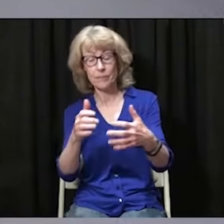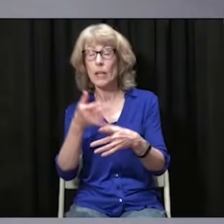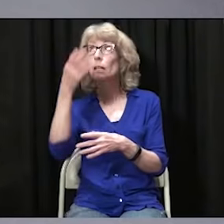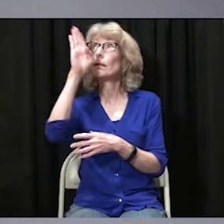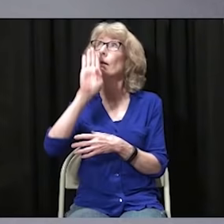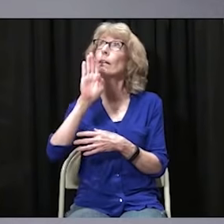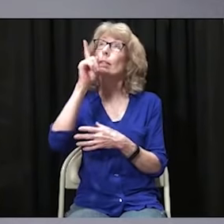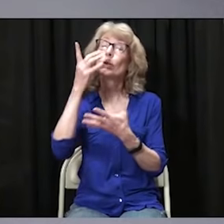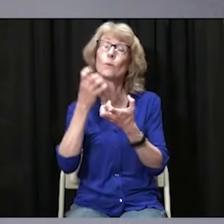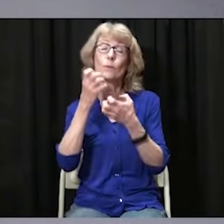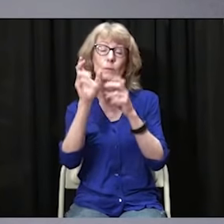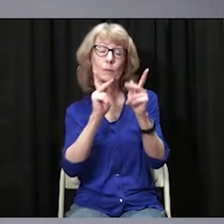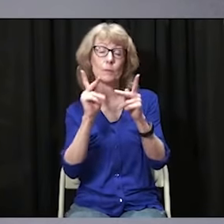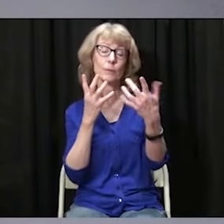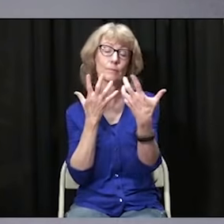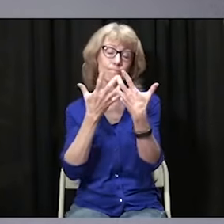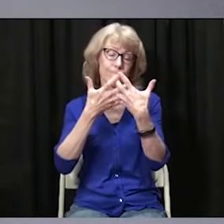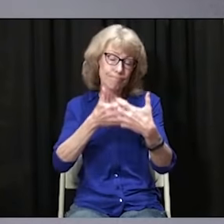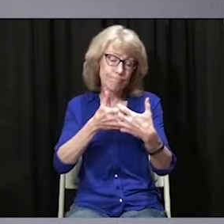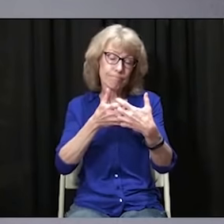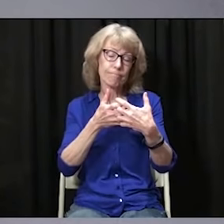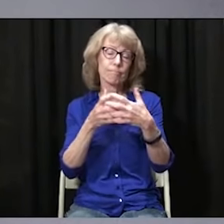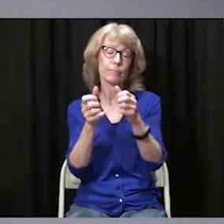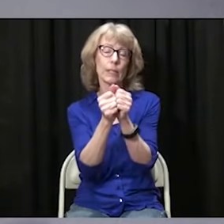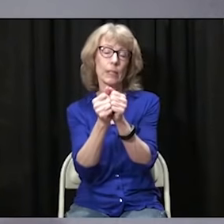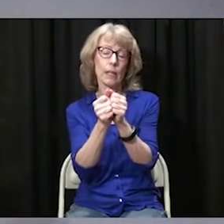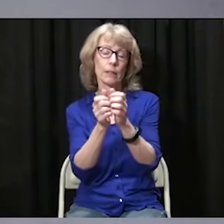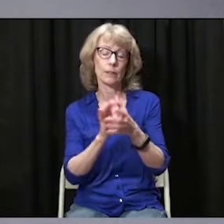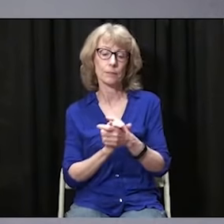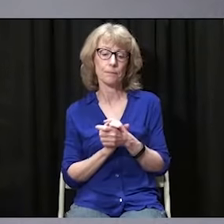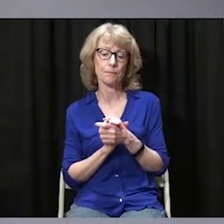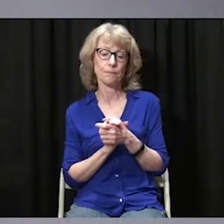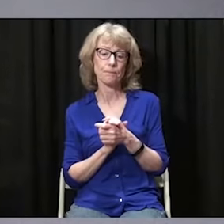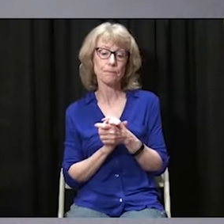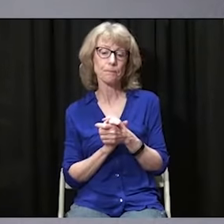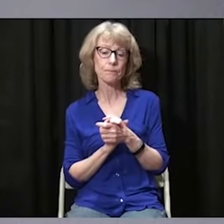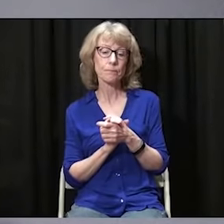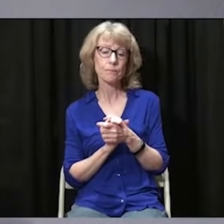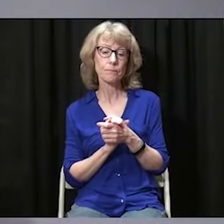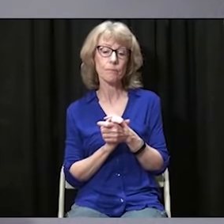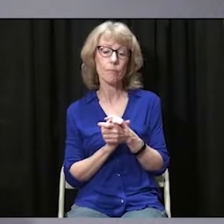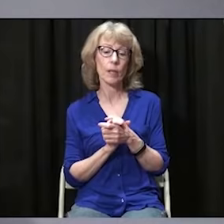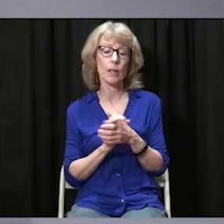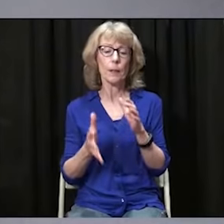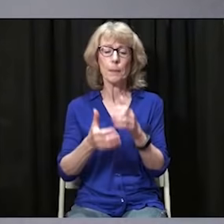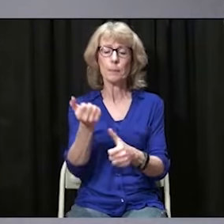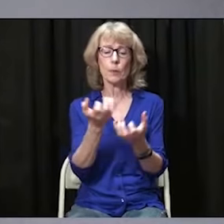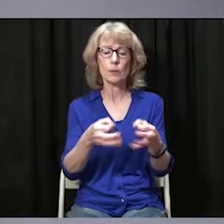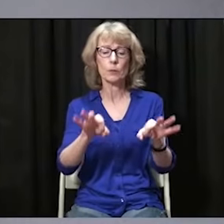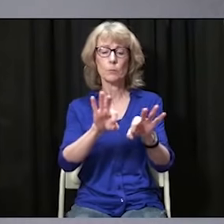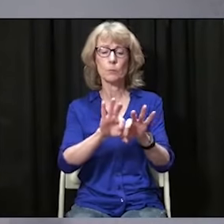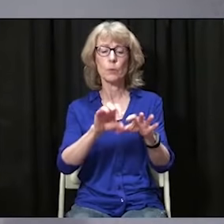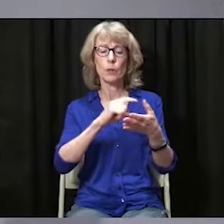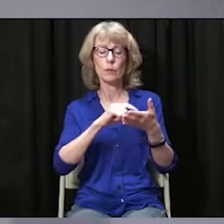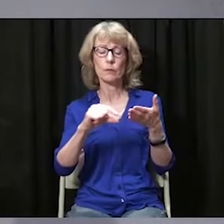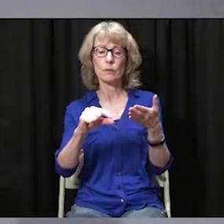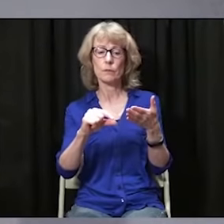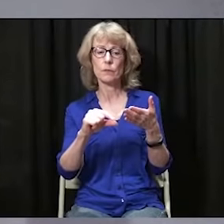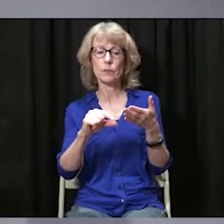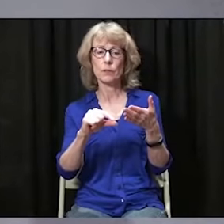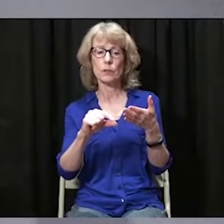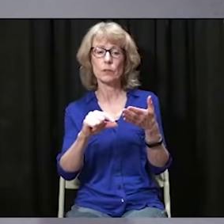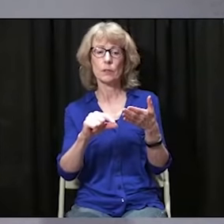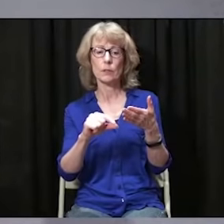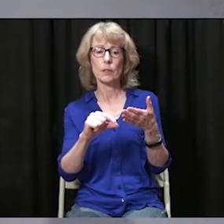come together. Here's verse 26. And this is one of the most important parts of the whole passage. And really, this